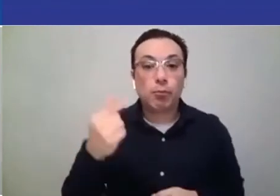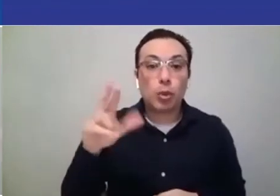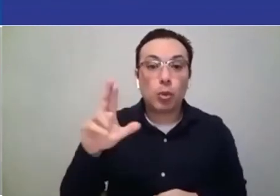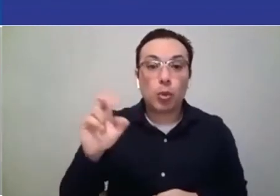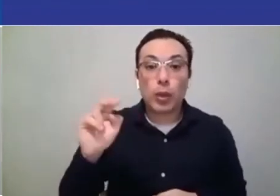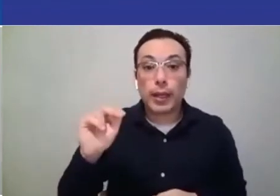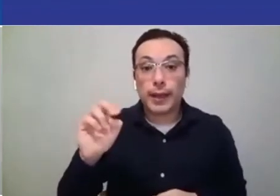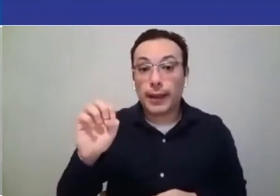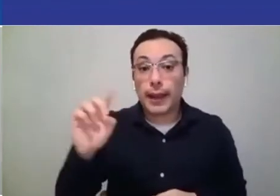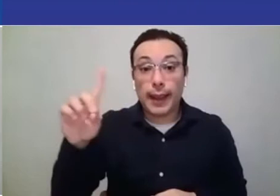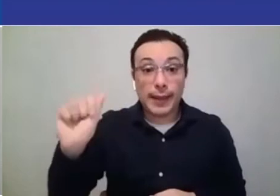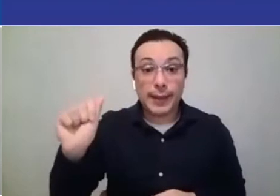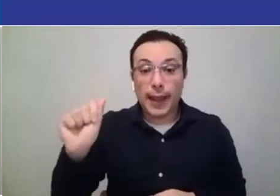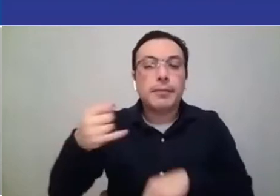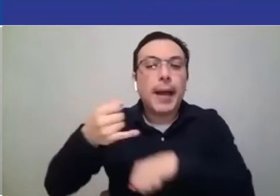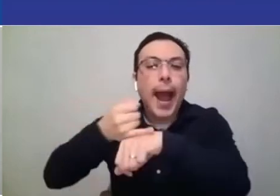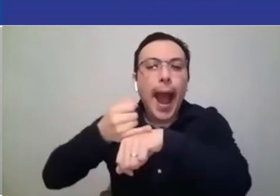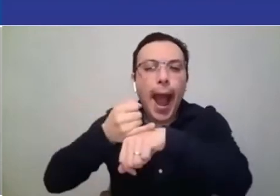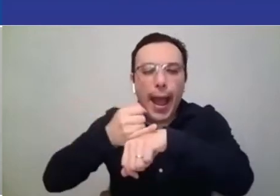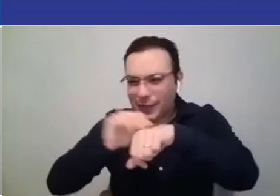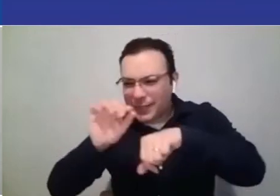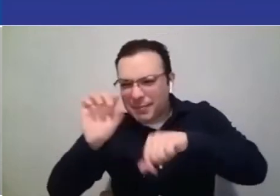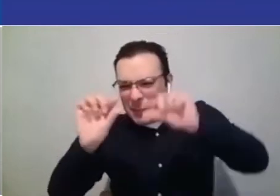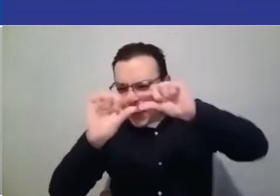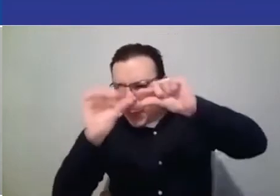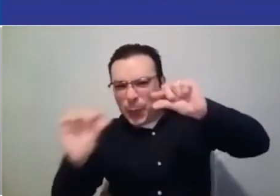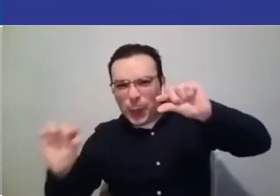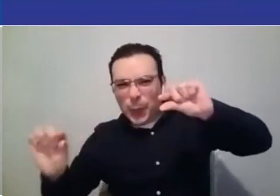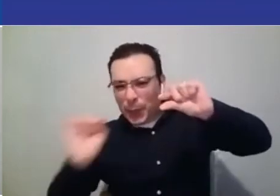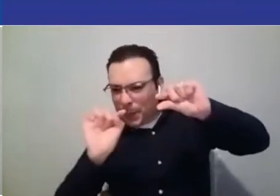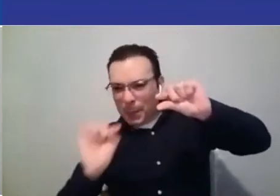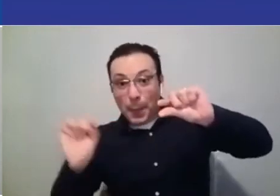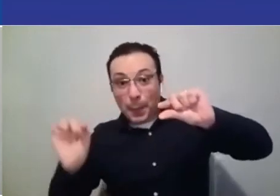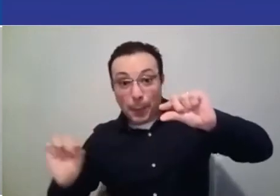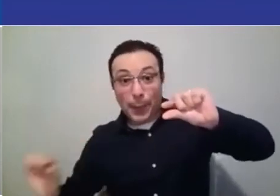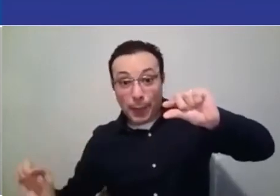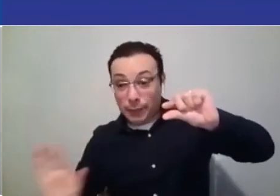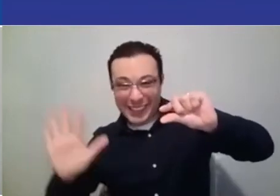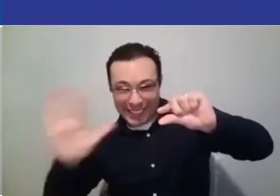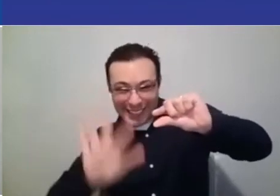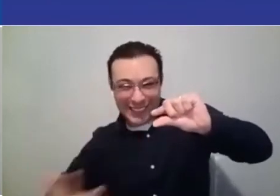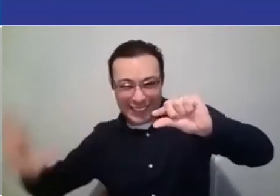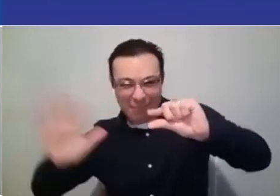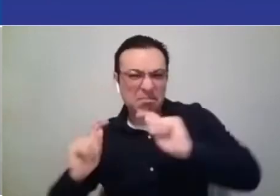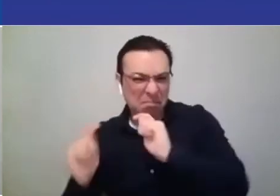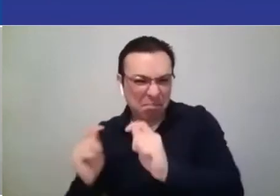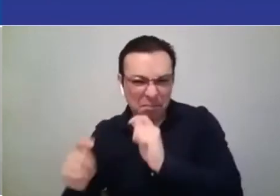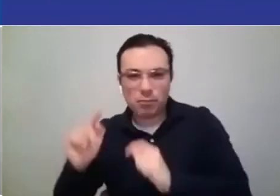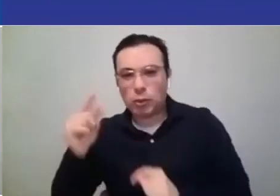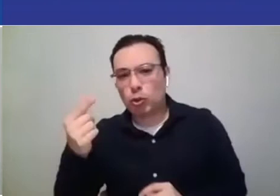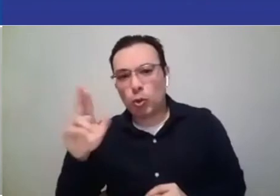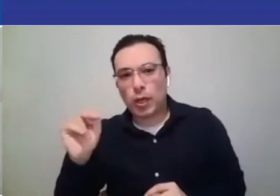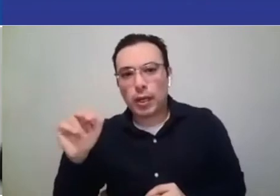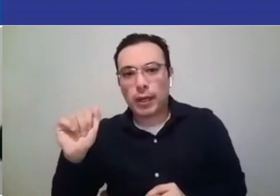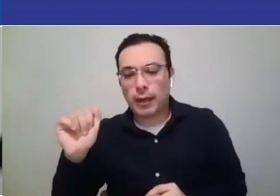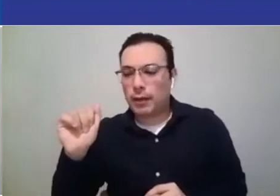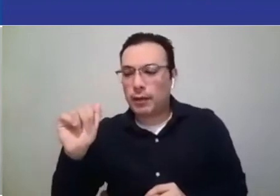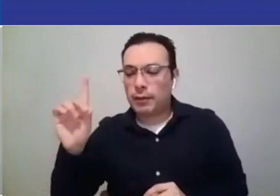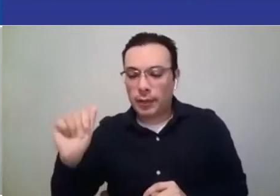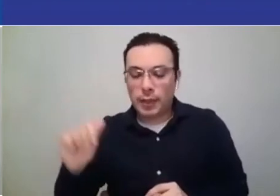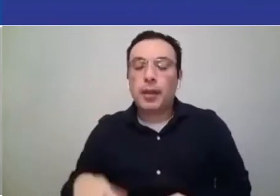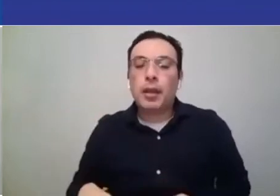and in Grenada and some of the other islands of that archipelago, they have